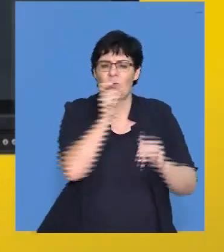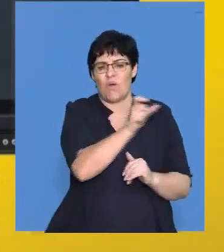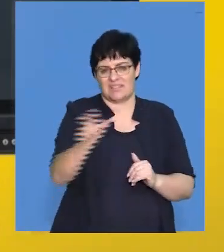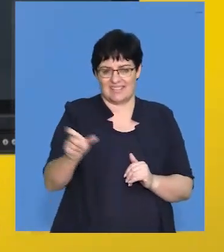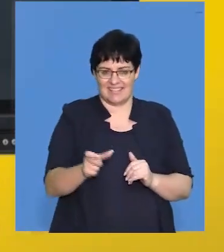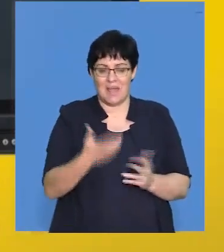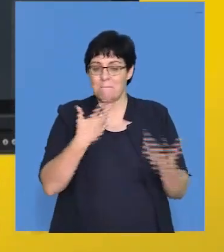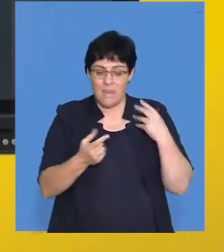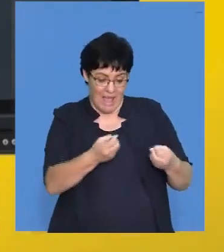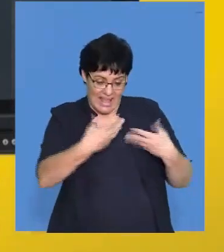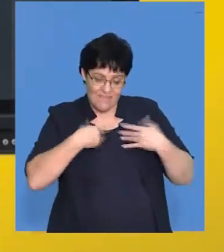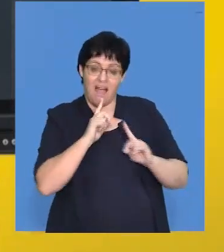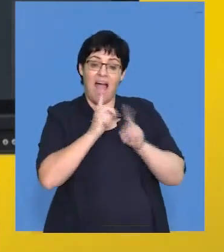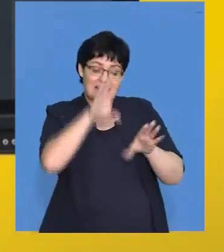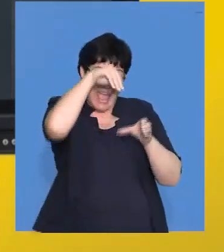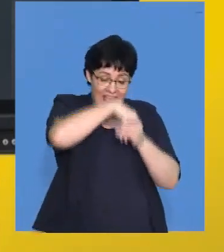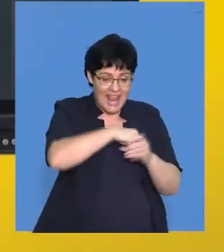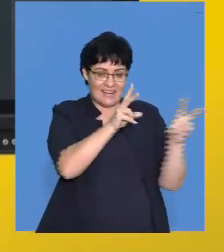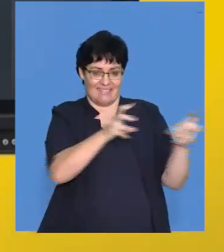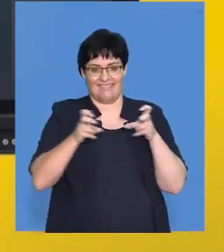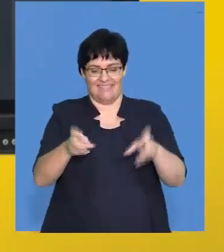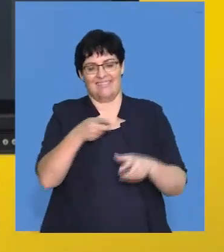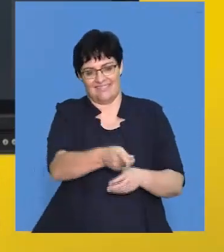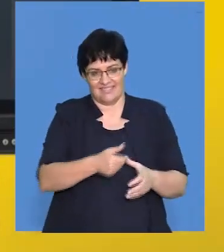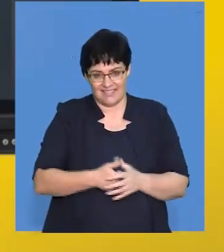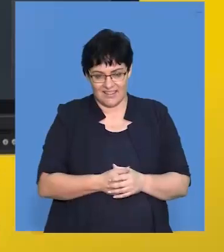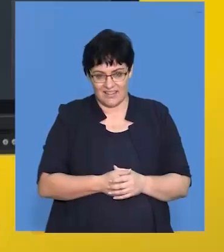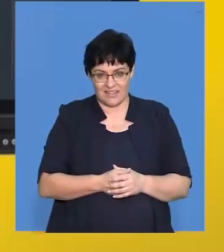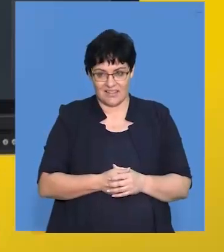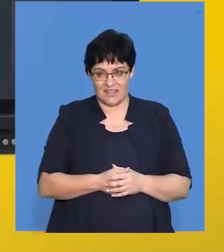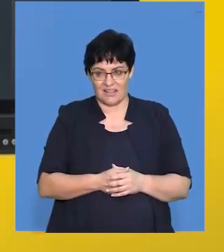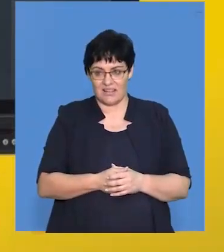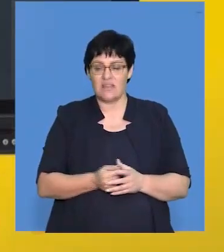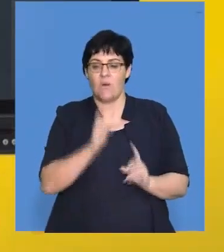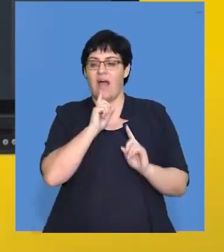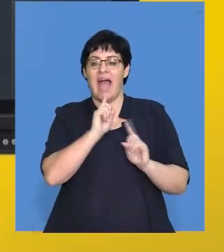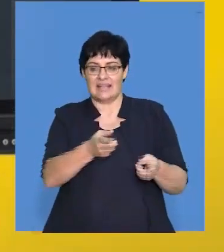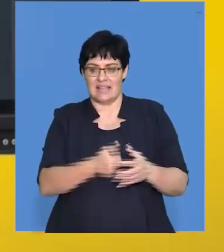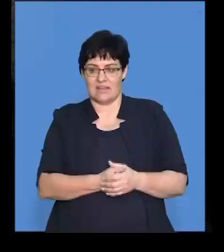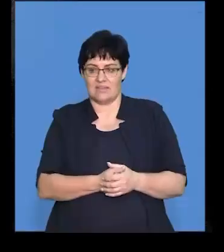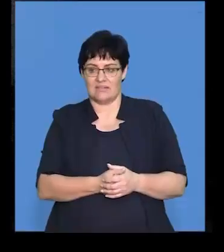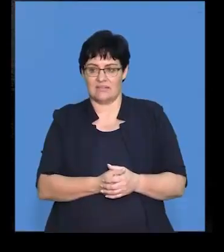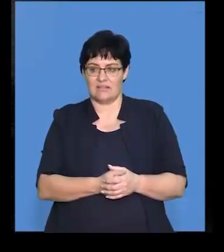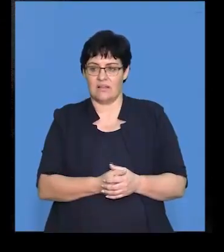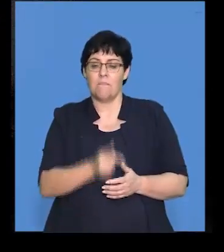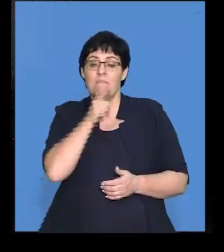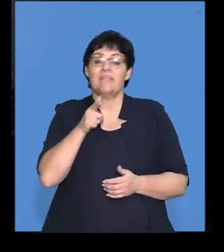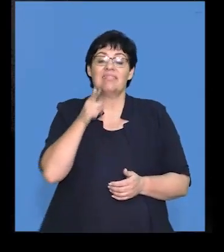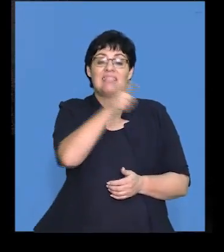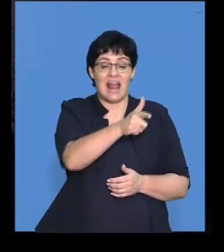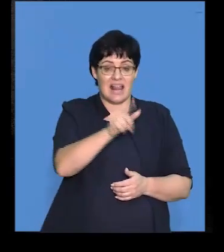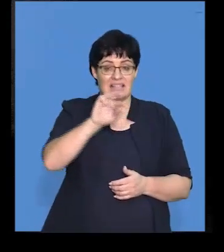You may actually be given an answer in the extract itself. So here is an answer. I would